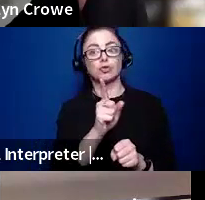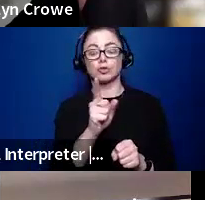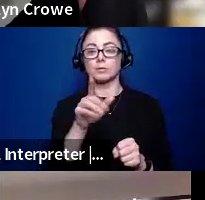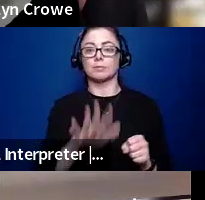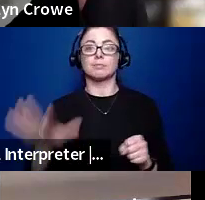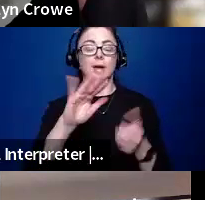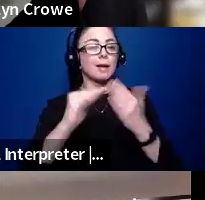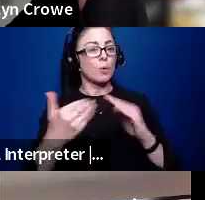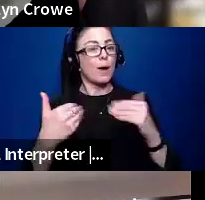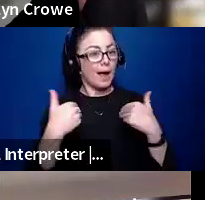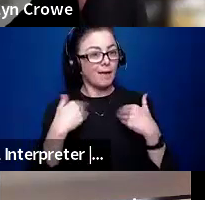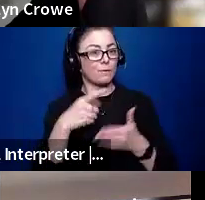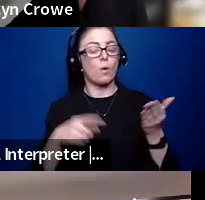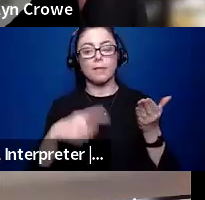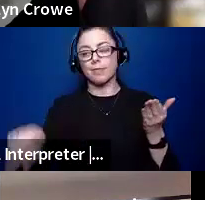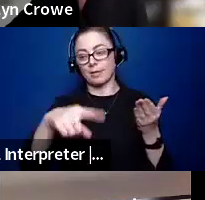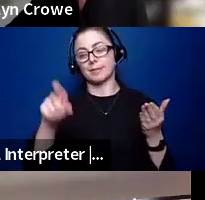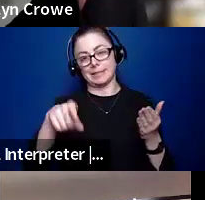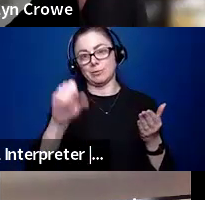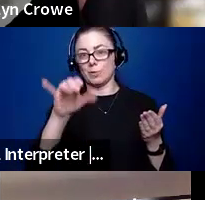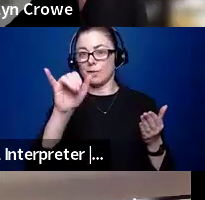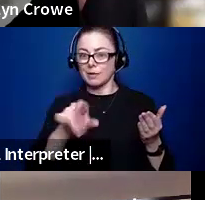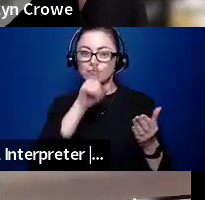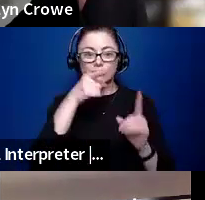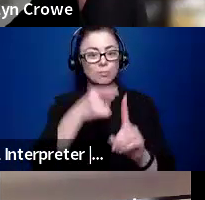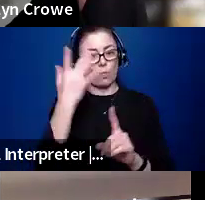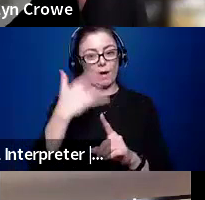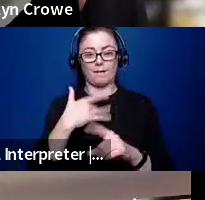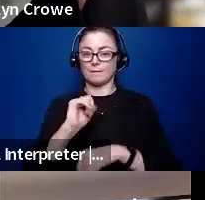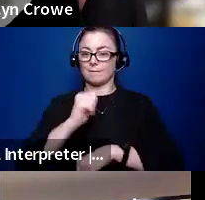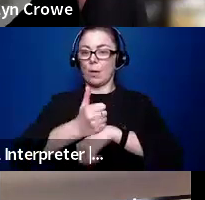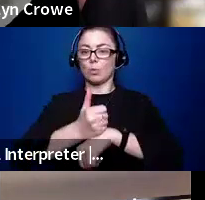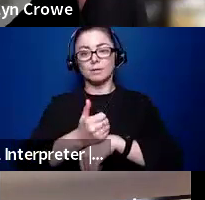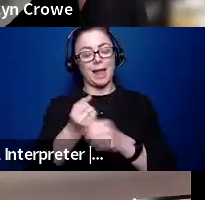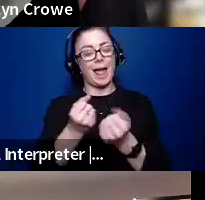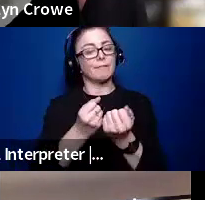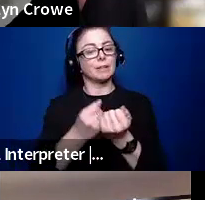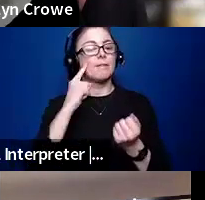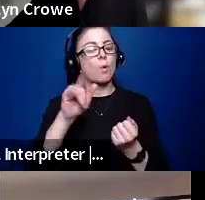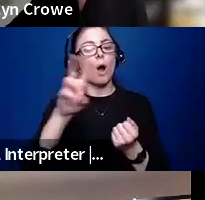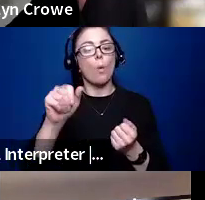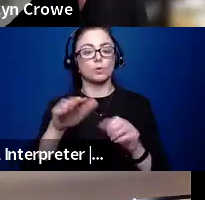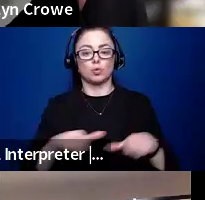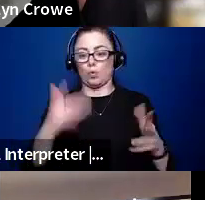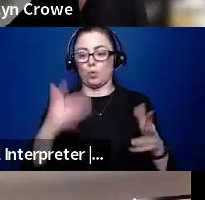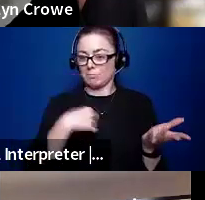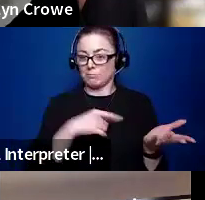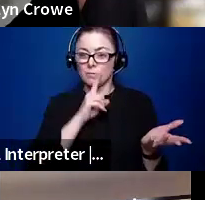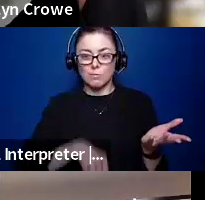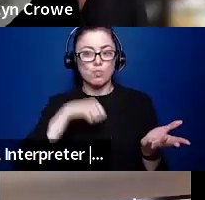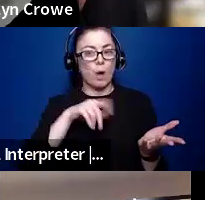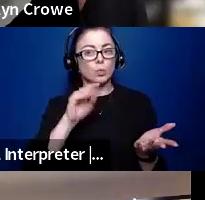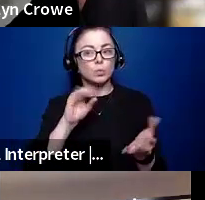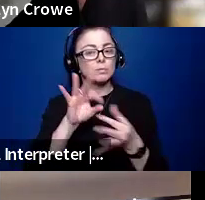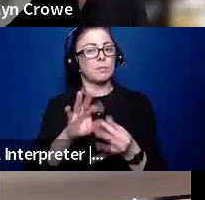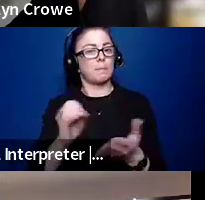need. So this is really why I founded Advocates for Iowa's Children, and why I'm proud really to be here as a host, because that's what I